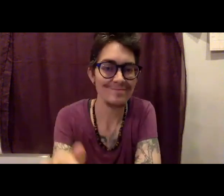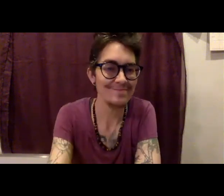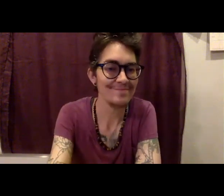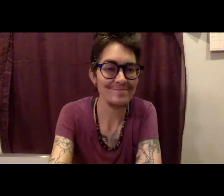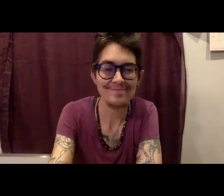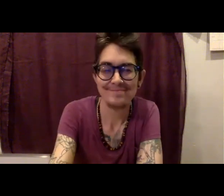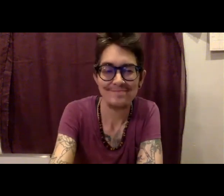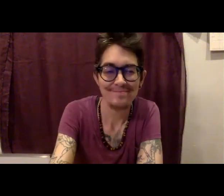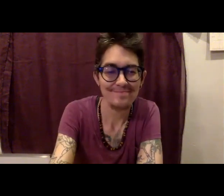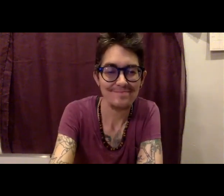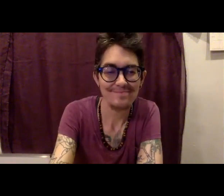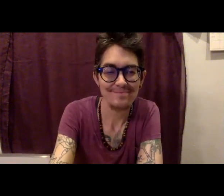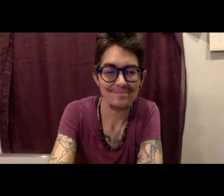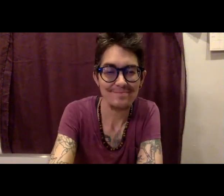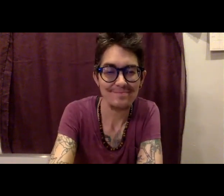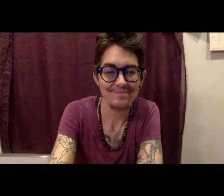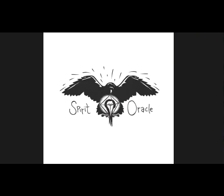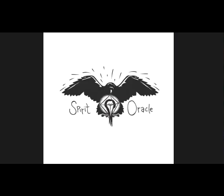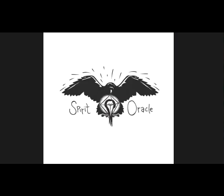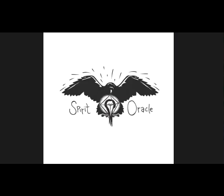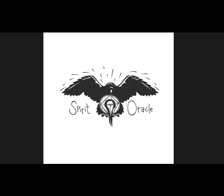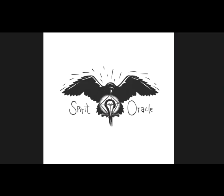around, and yeah.